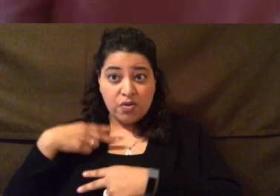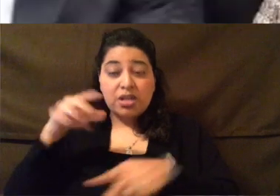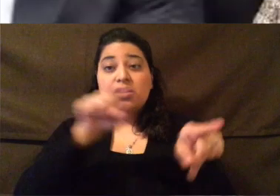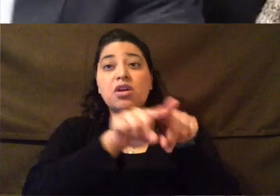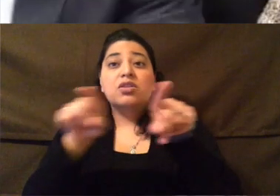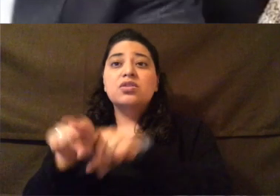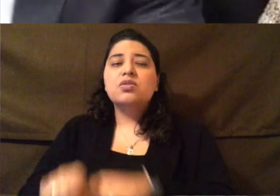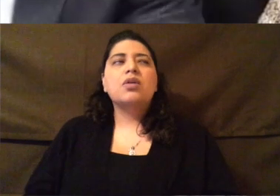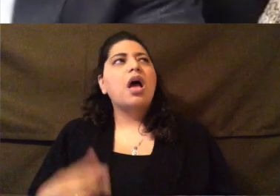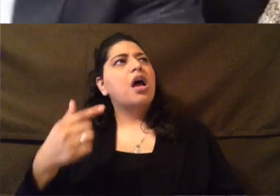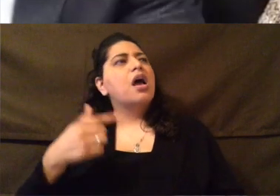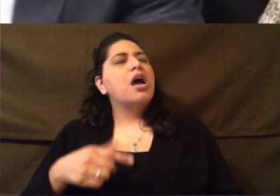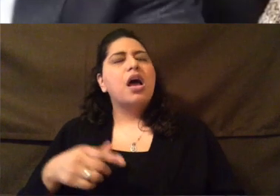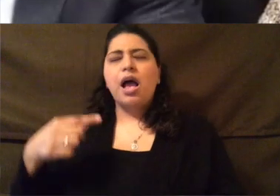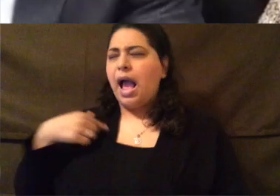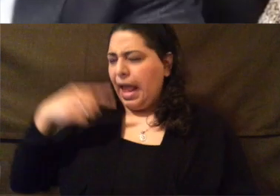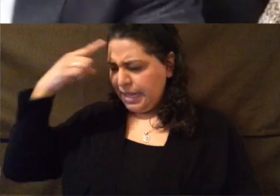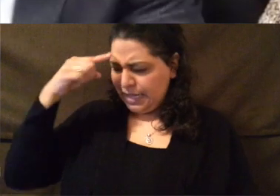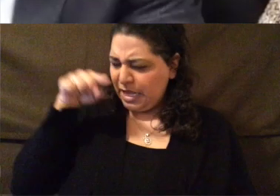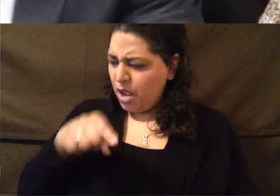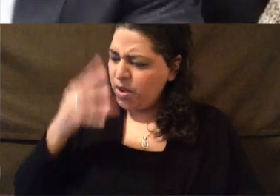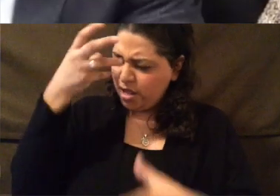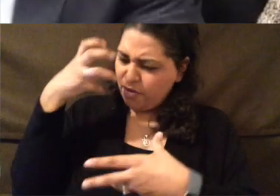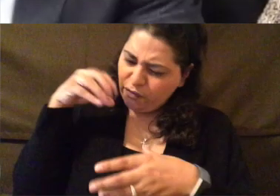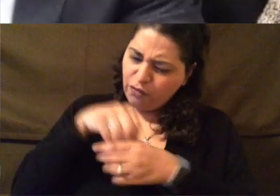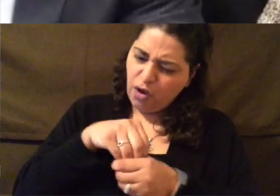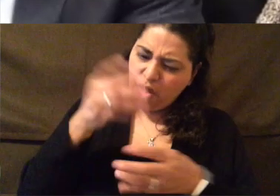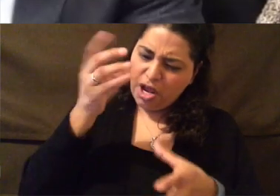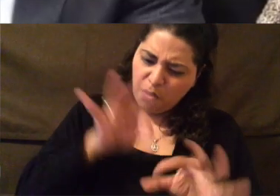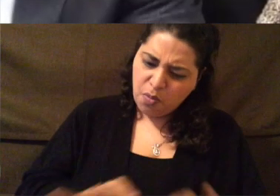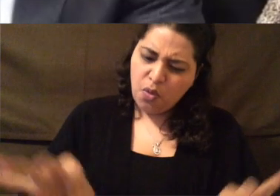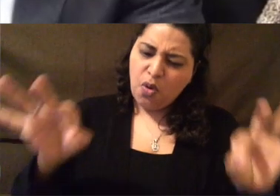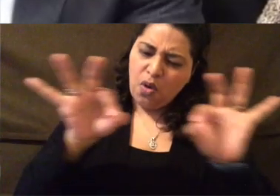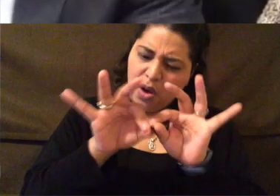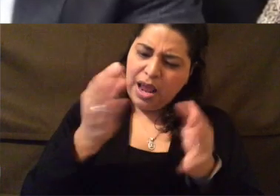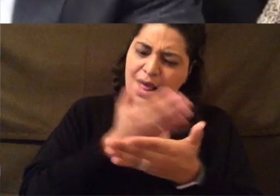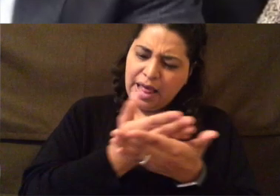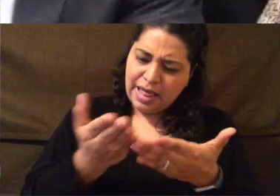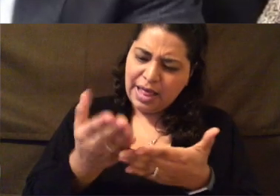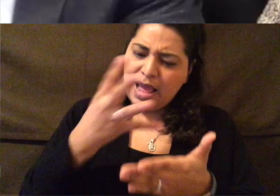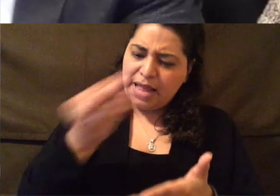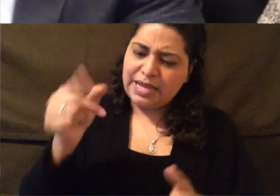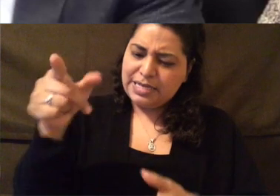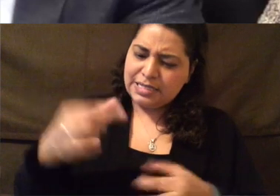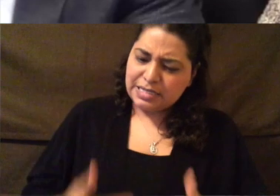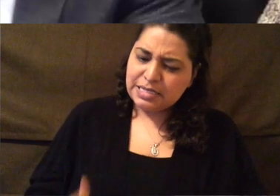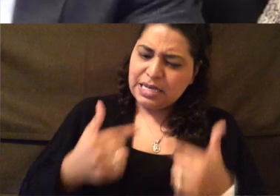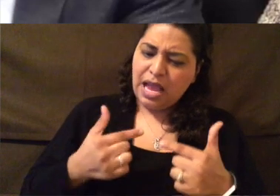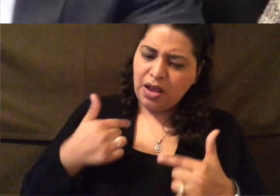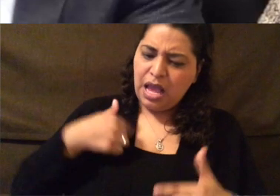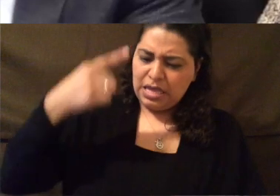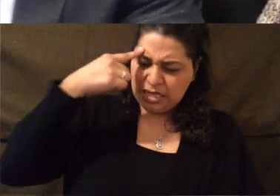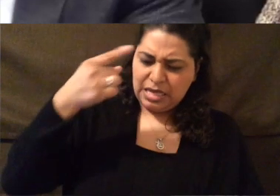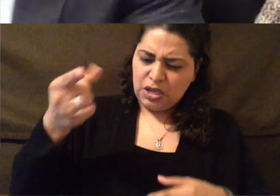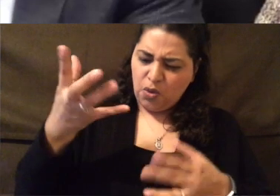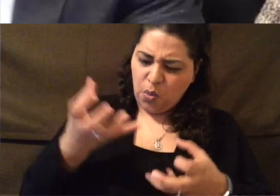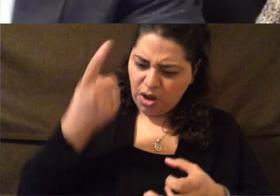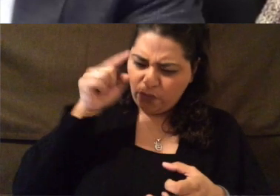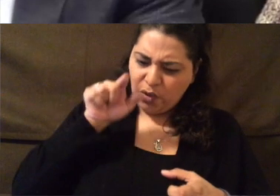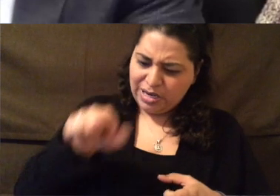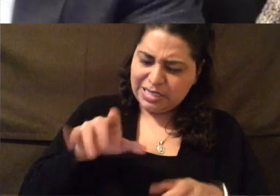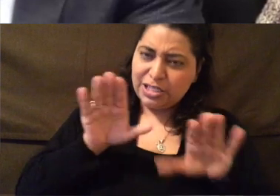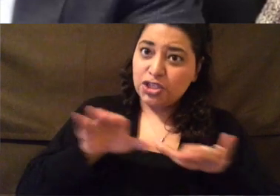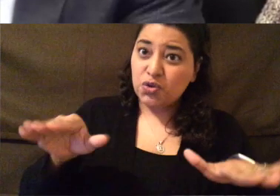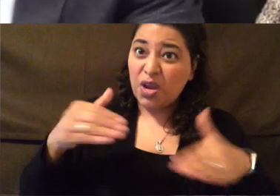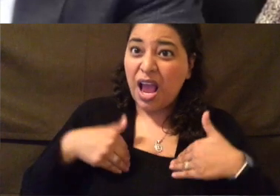I think he was so involved with such important things going on in the country and his life. I think